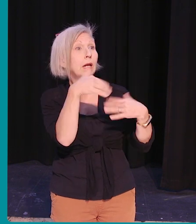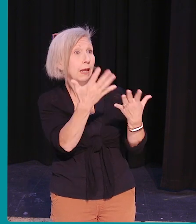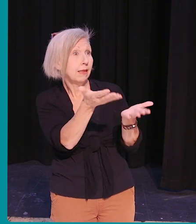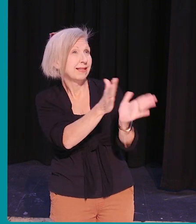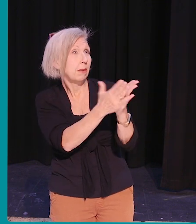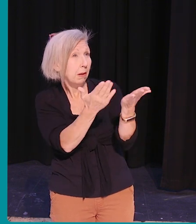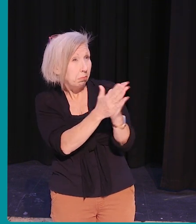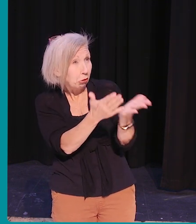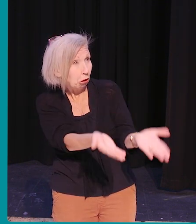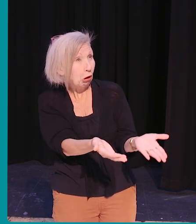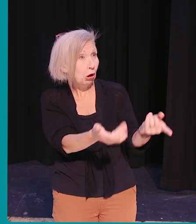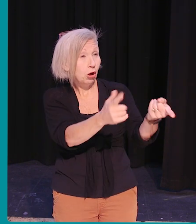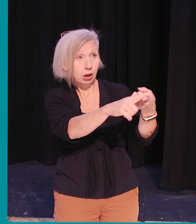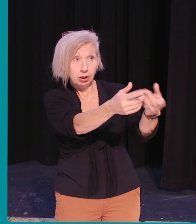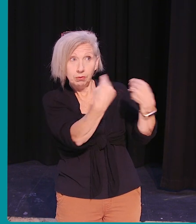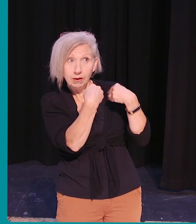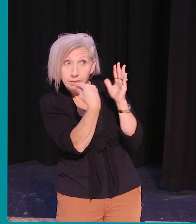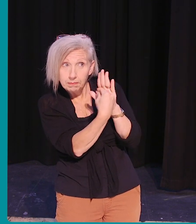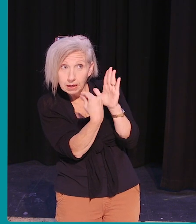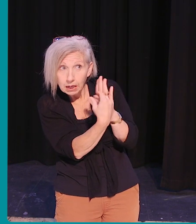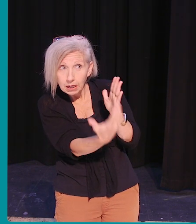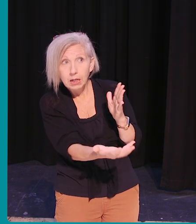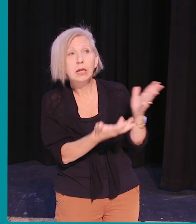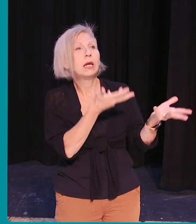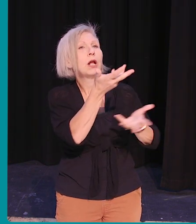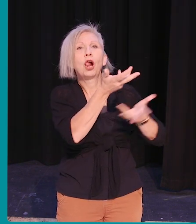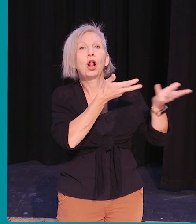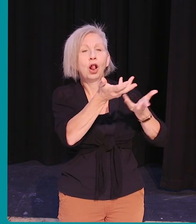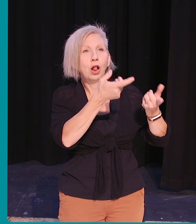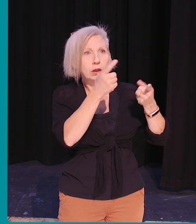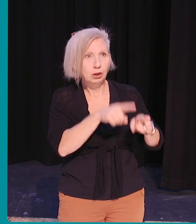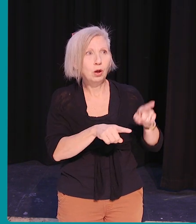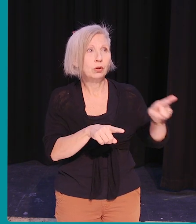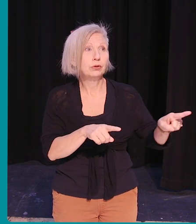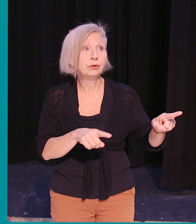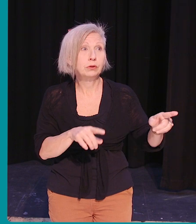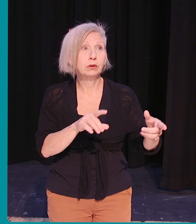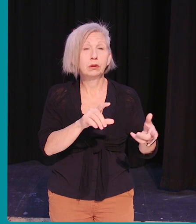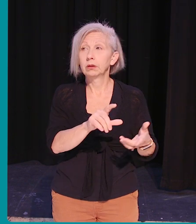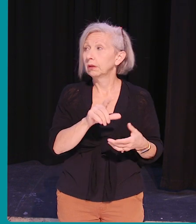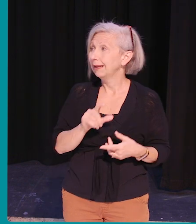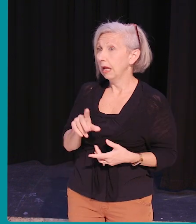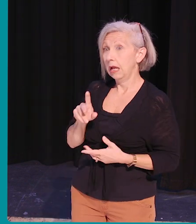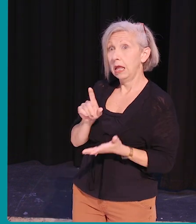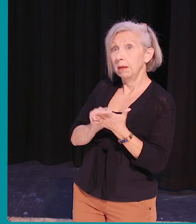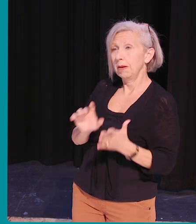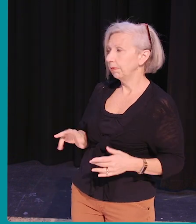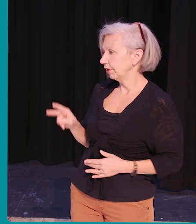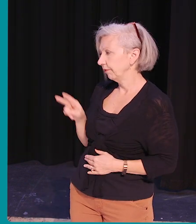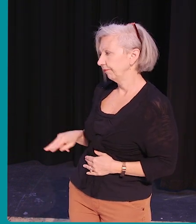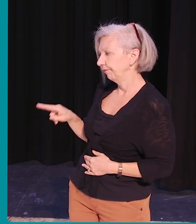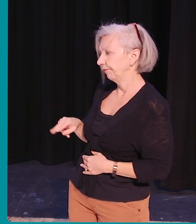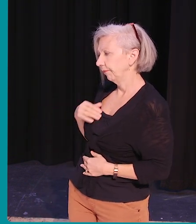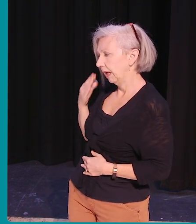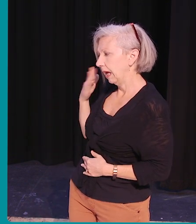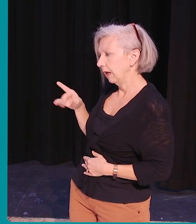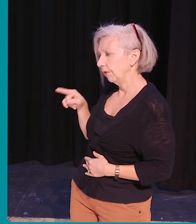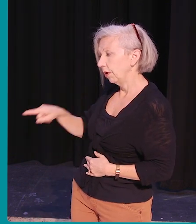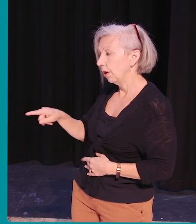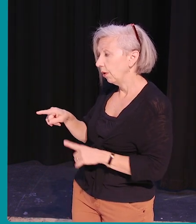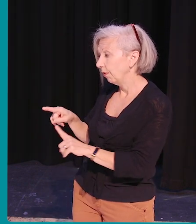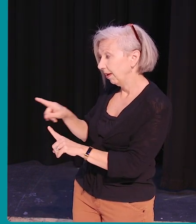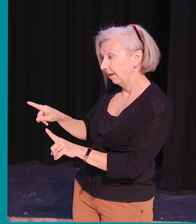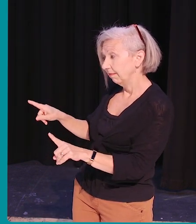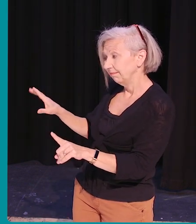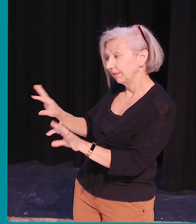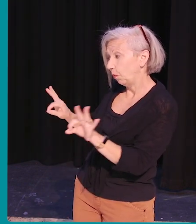and I'm going to be on the front page, of the newspaper and whatever, right? And the publisher was like, Katie, I don't know. I'm a little skeptical whether your voice is worth publishing,